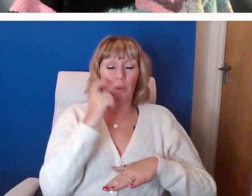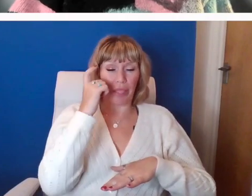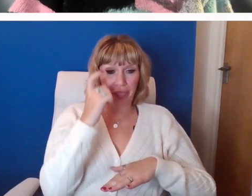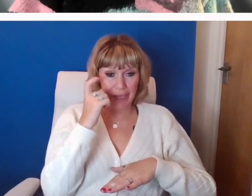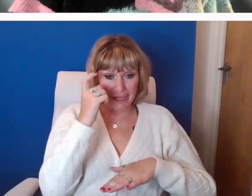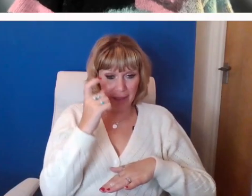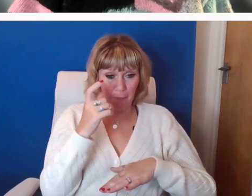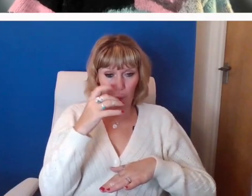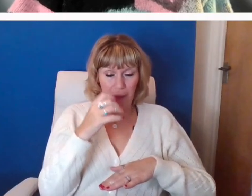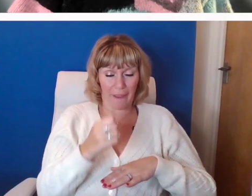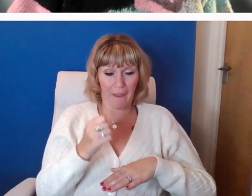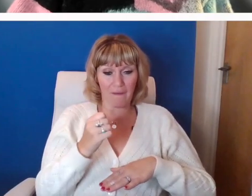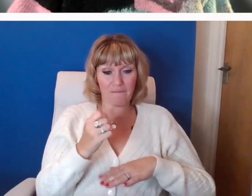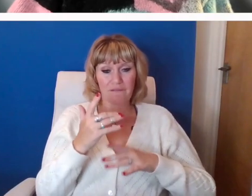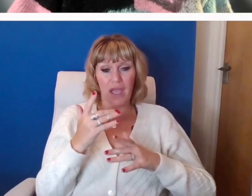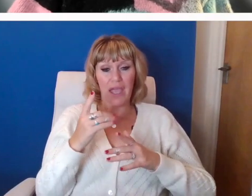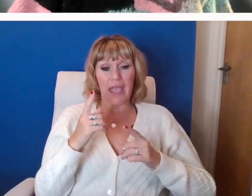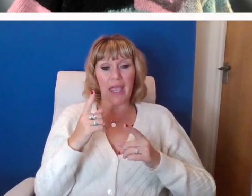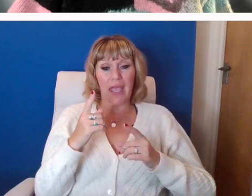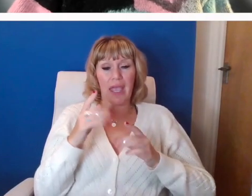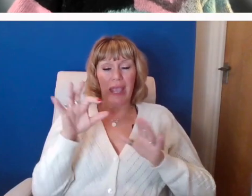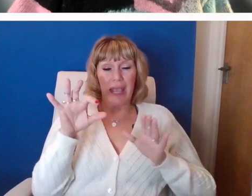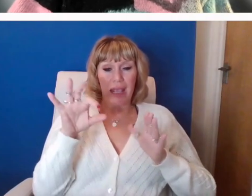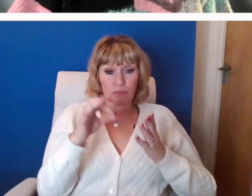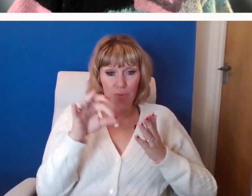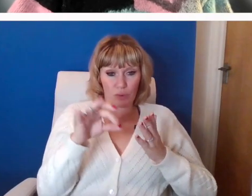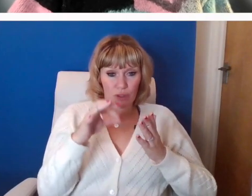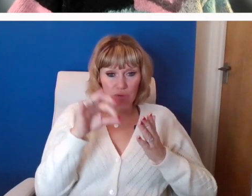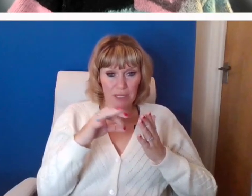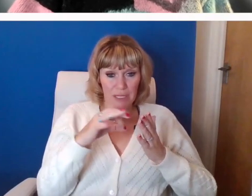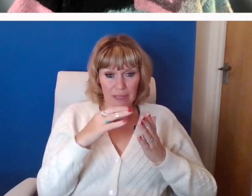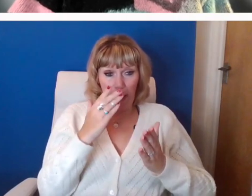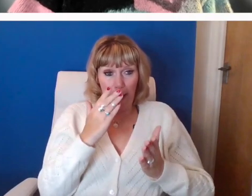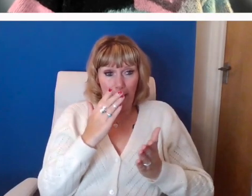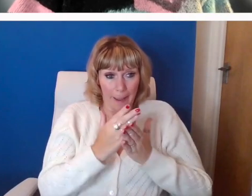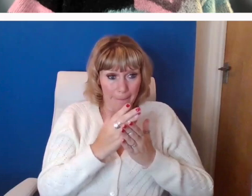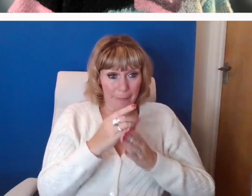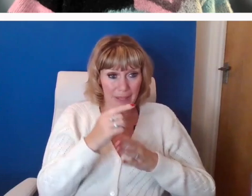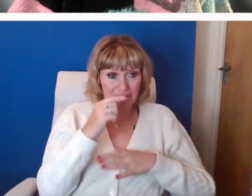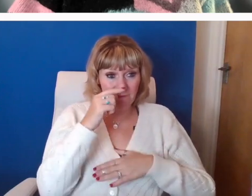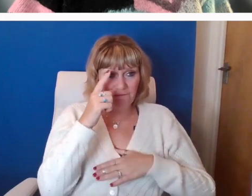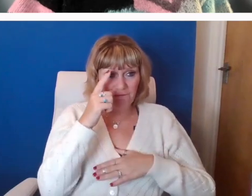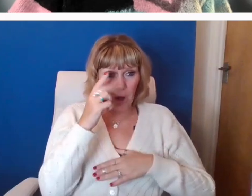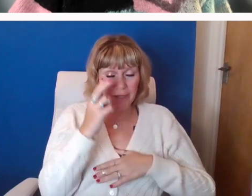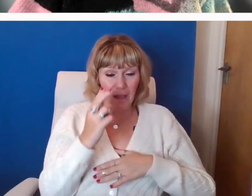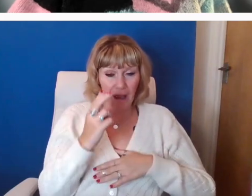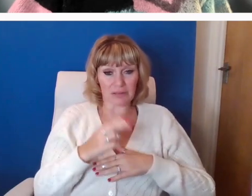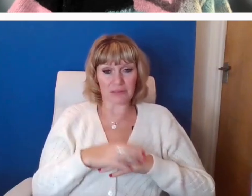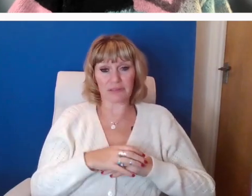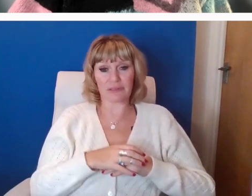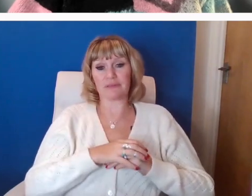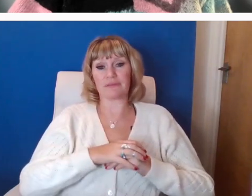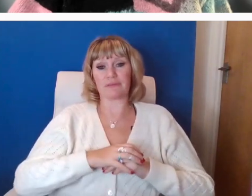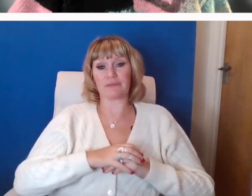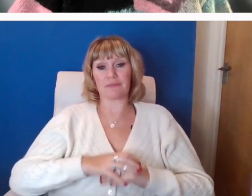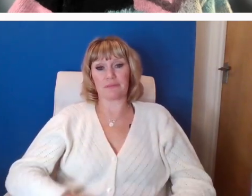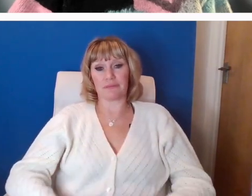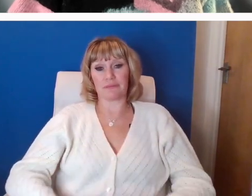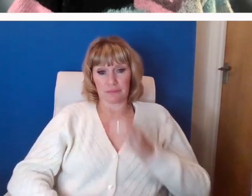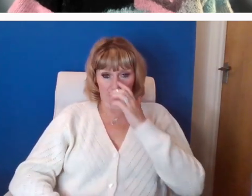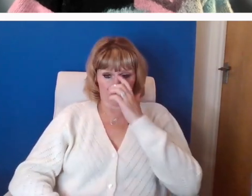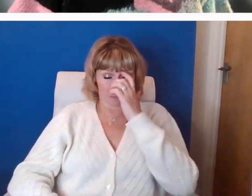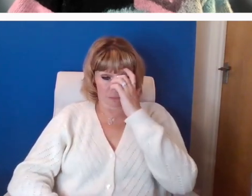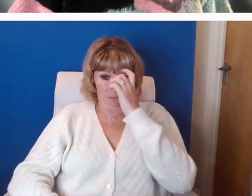that embroidery is very much a fine art. So I'm going to come on to another embroidered